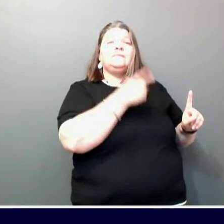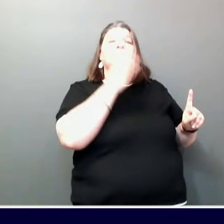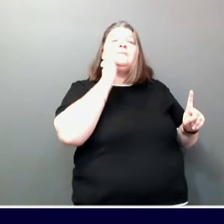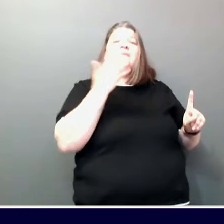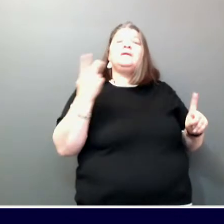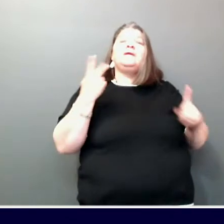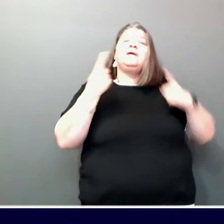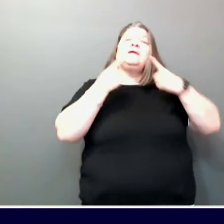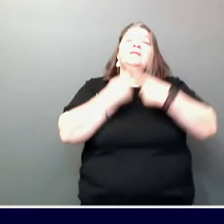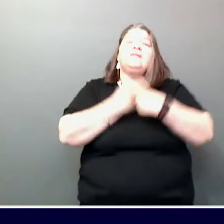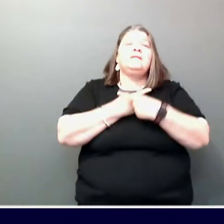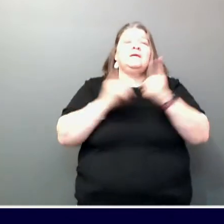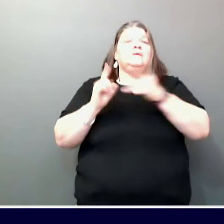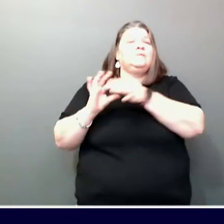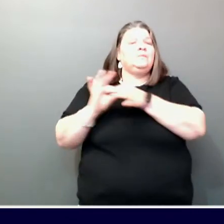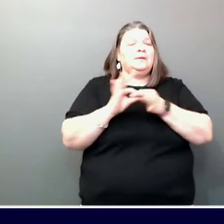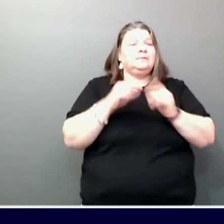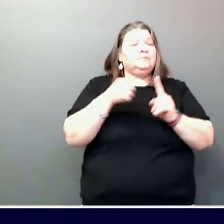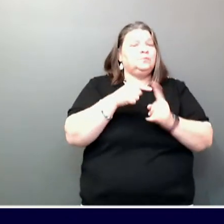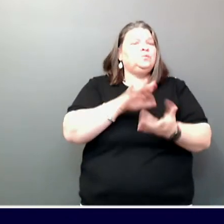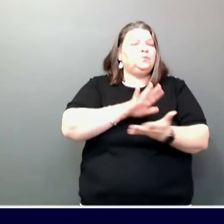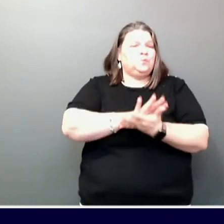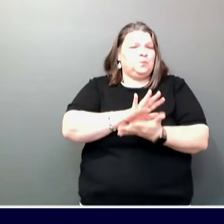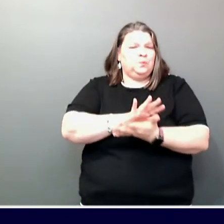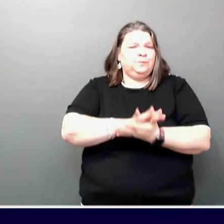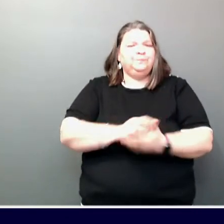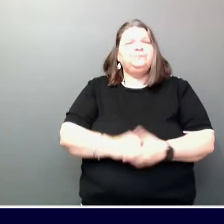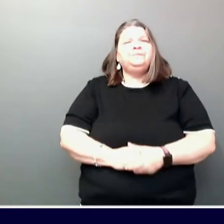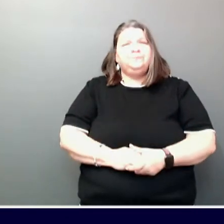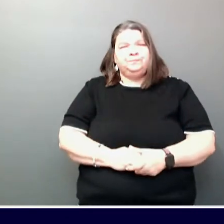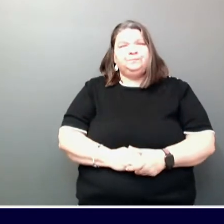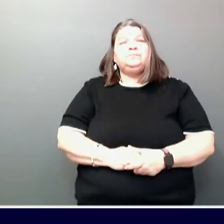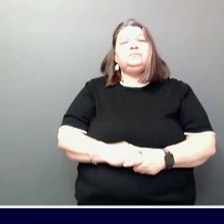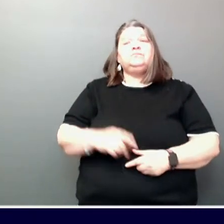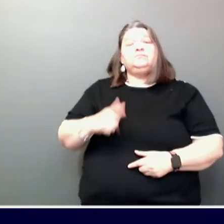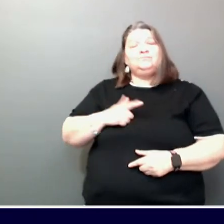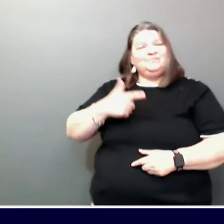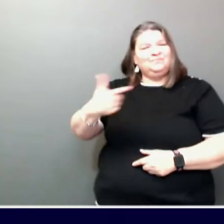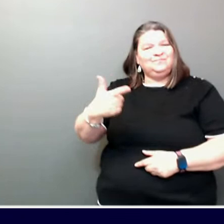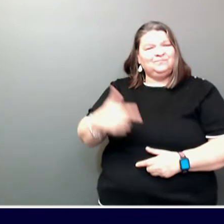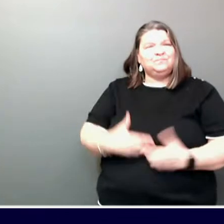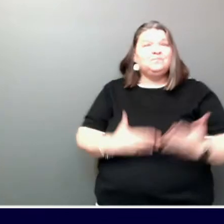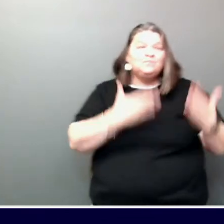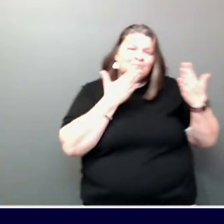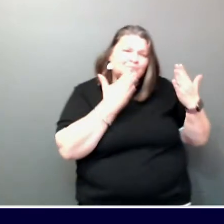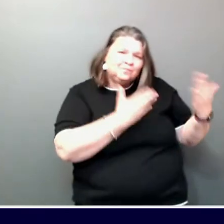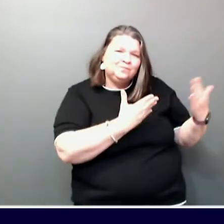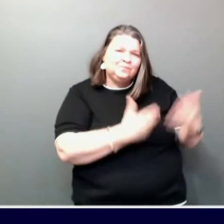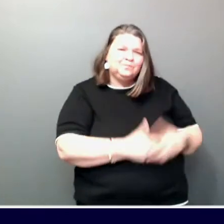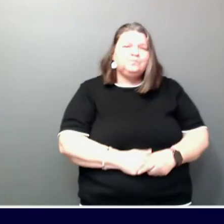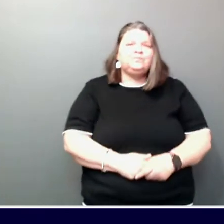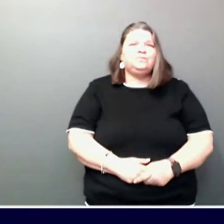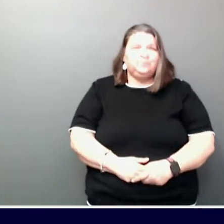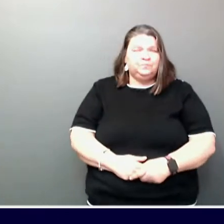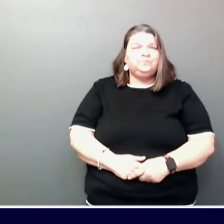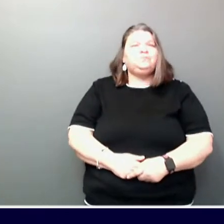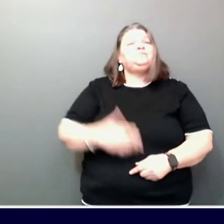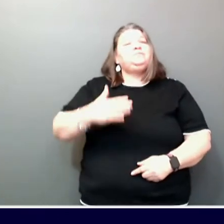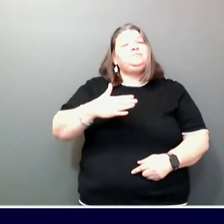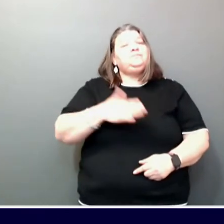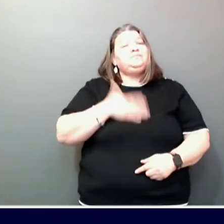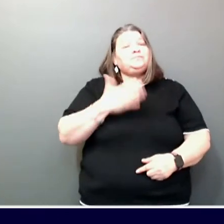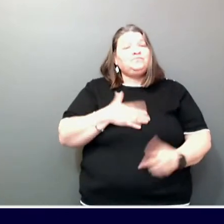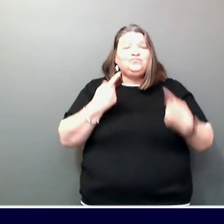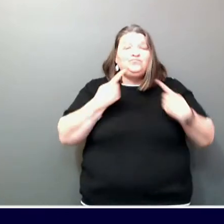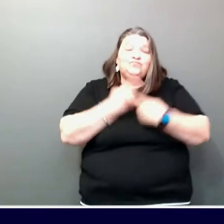schools. Commissioner, I'll turn it over to you now. Great, thank you so much. I am pleased to announce that ahead of the